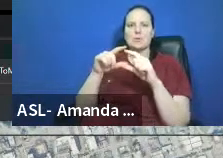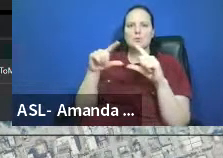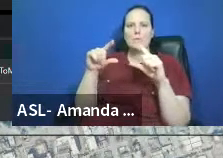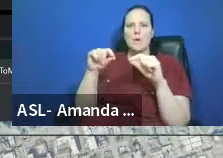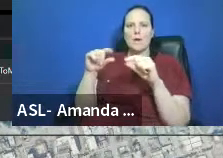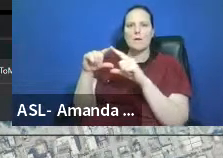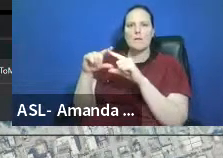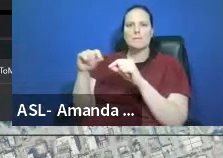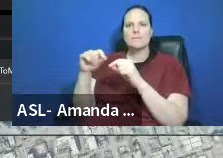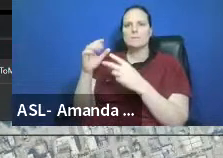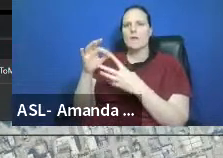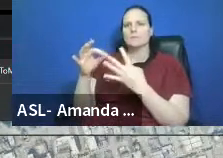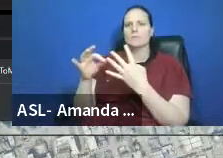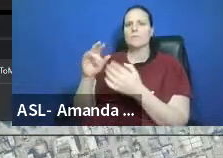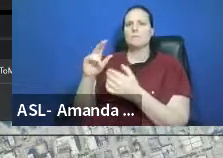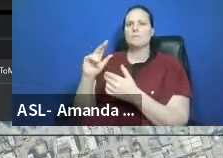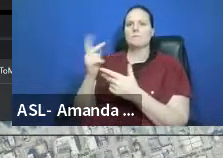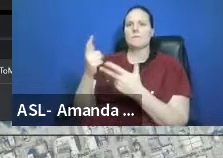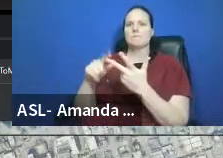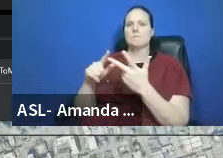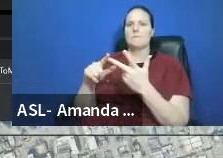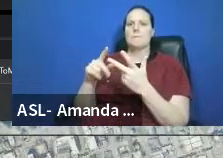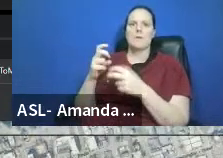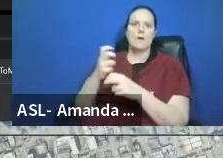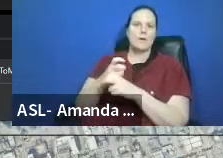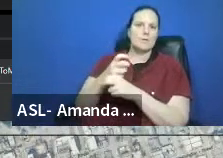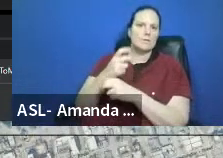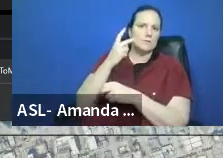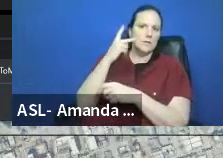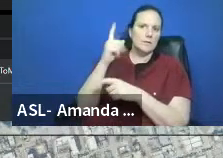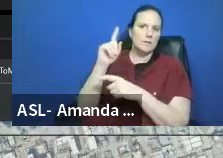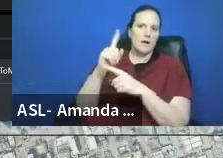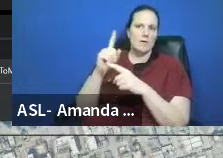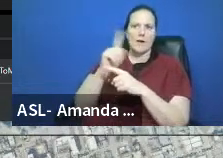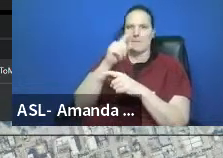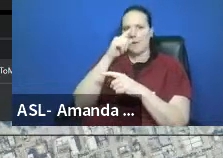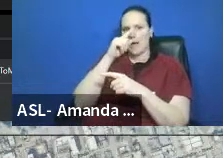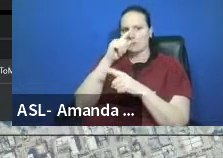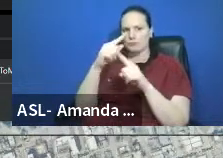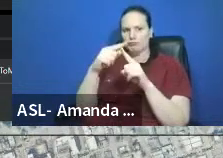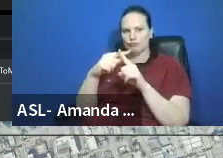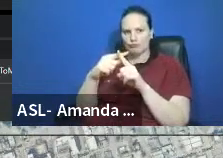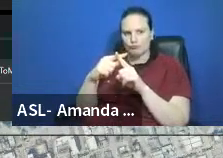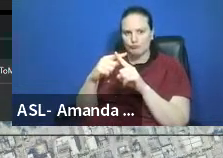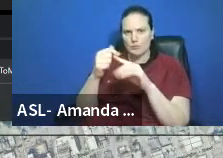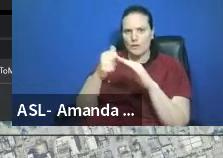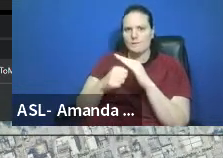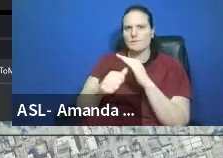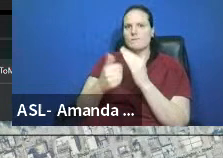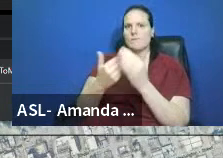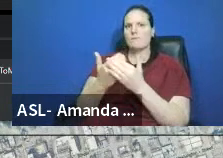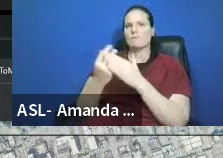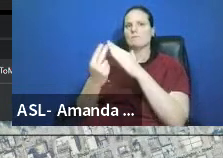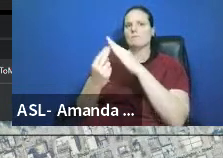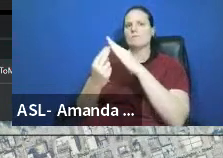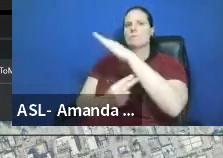for options. The third one is a little bit hard to see, but it's about where my cursor is underneath the new bridges.